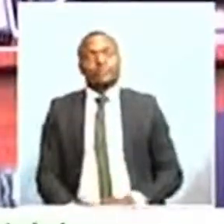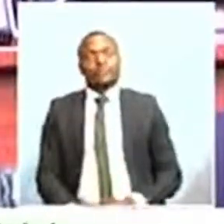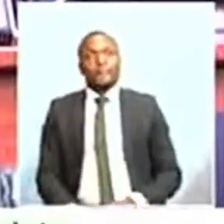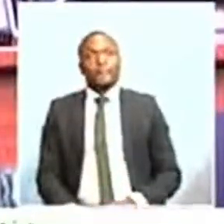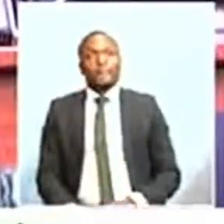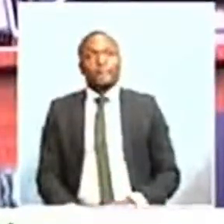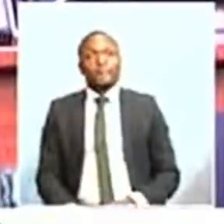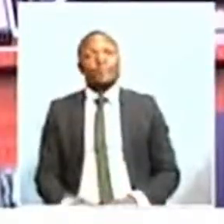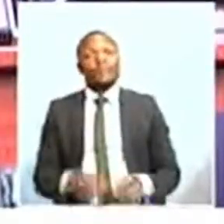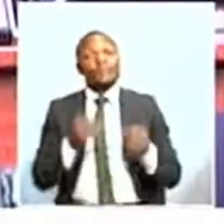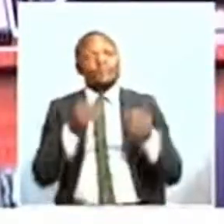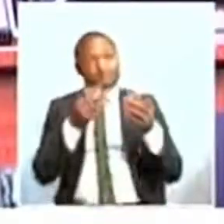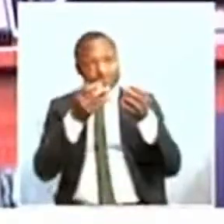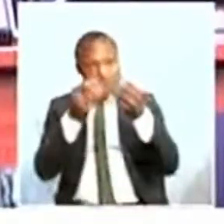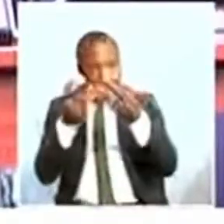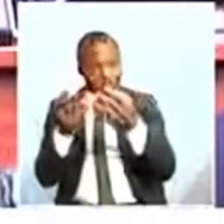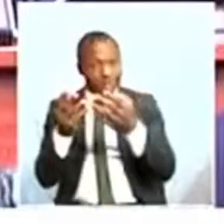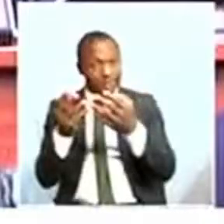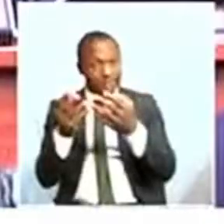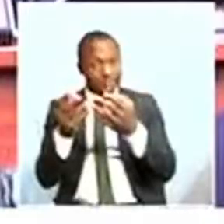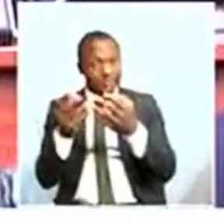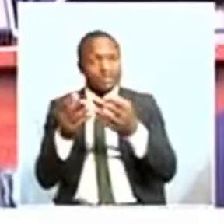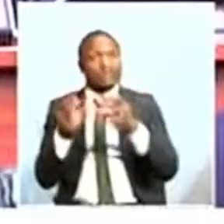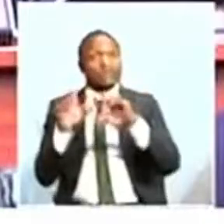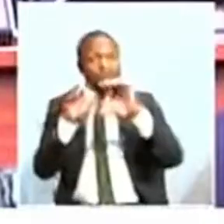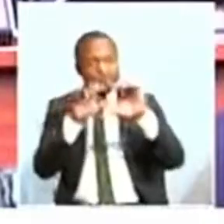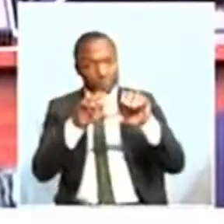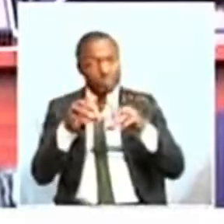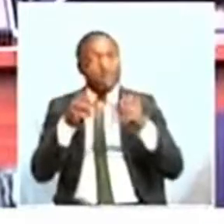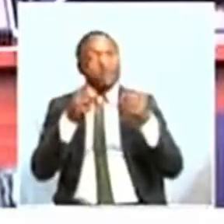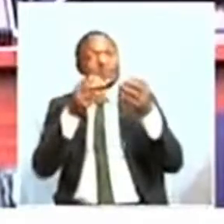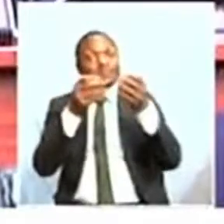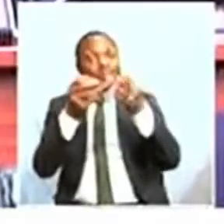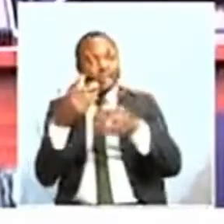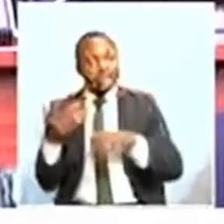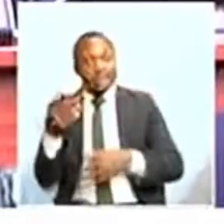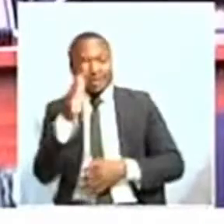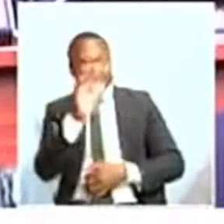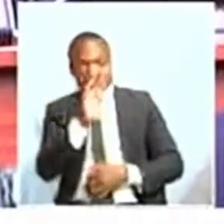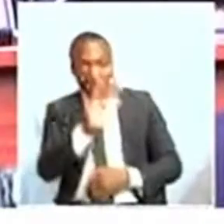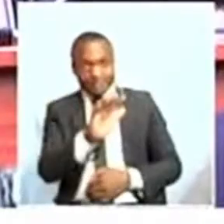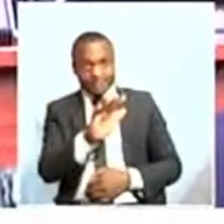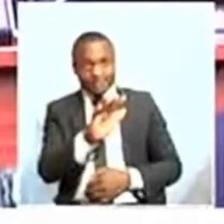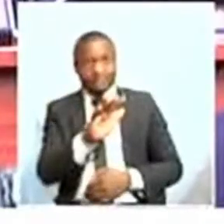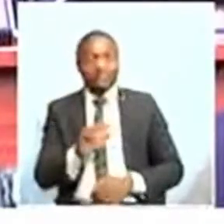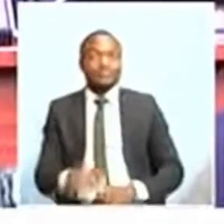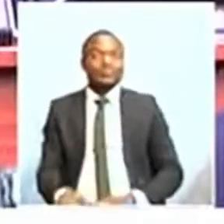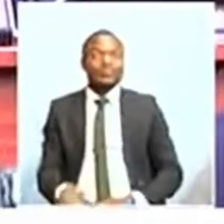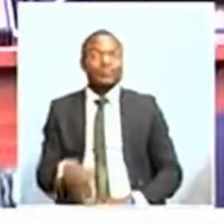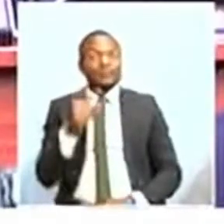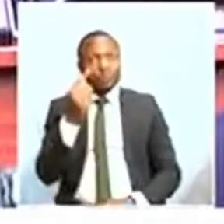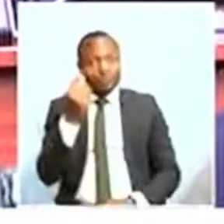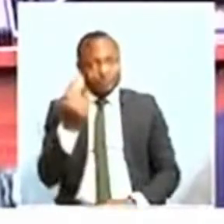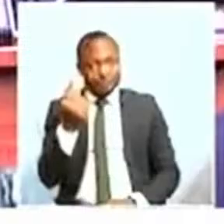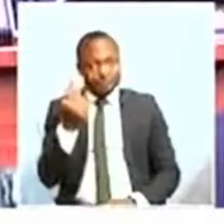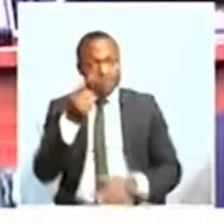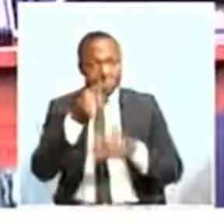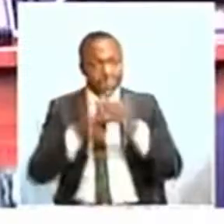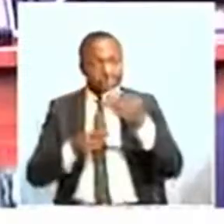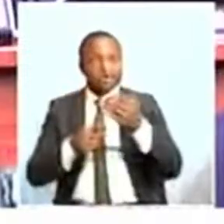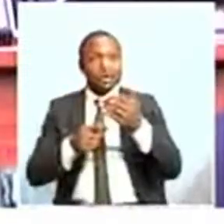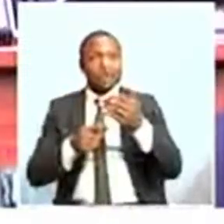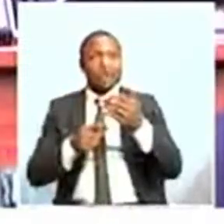I think several, we are doing several things there. Obviously, one of them is what I've